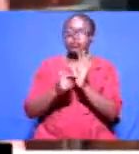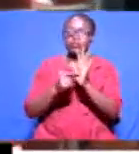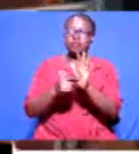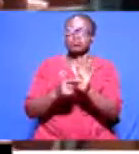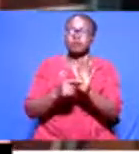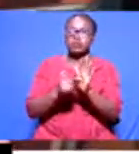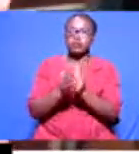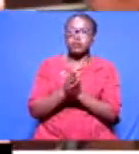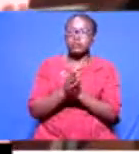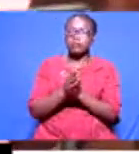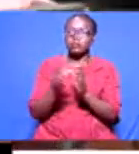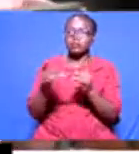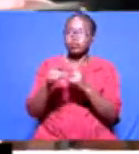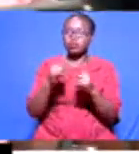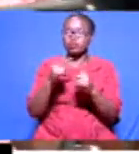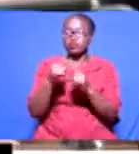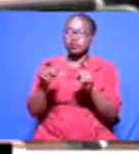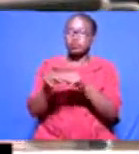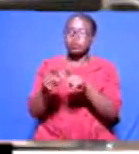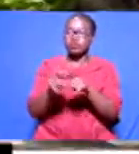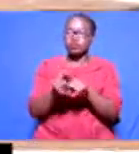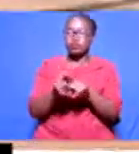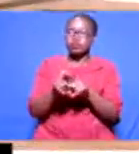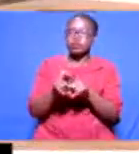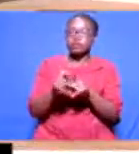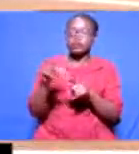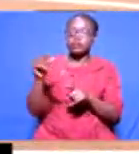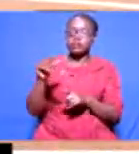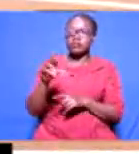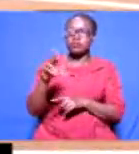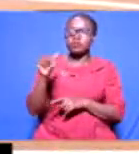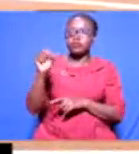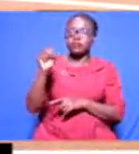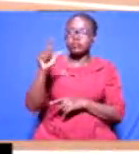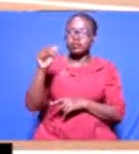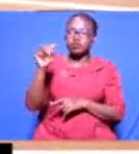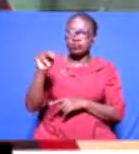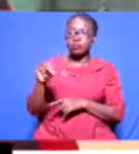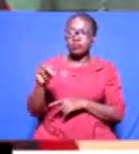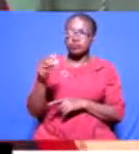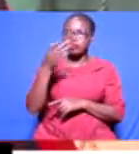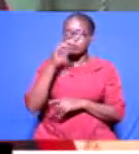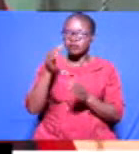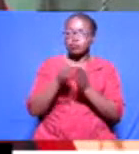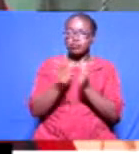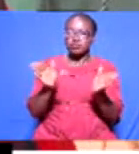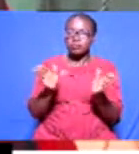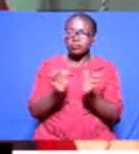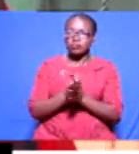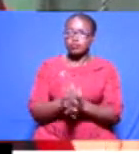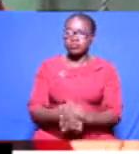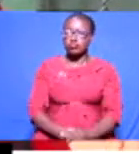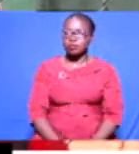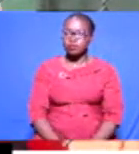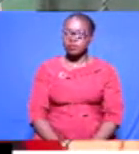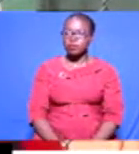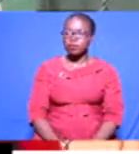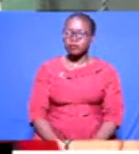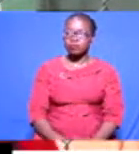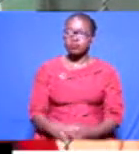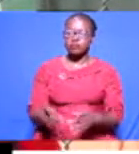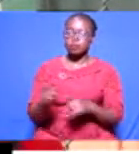whose standards are equivalent to those of the Grand Slam to set the mood for the French Open. Angela is going for a training